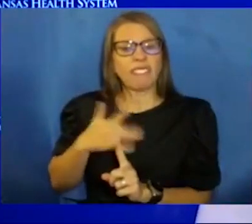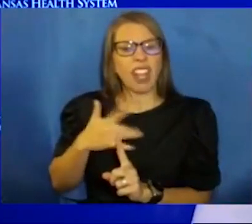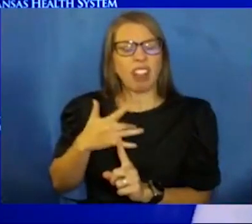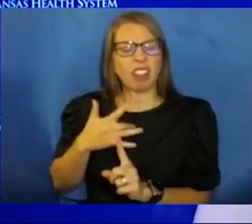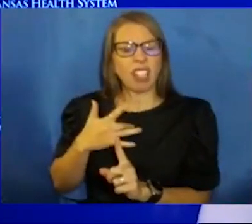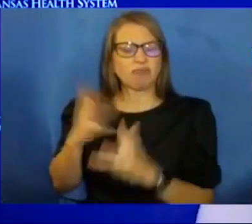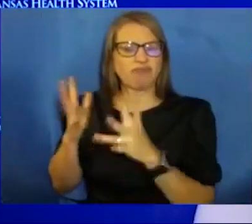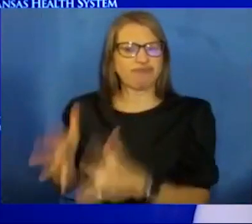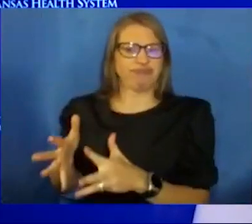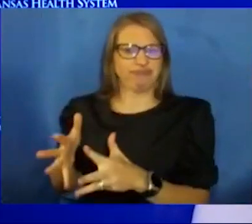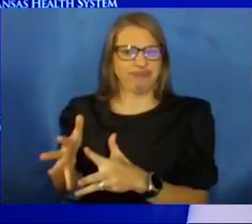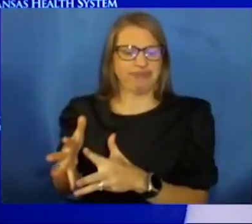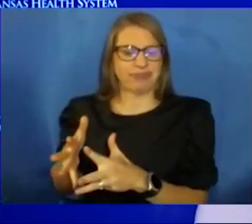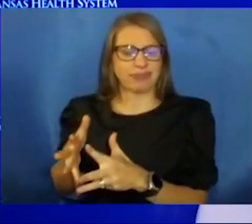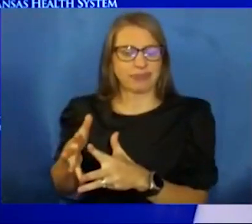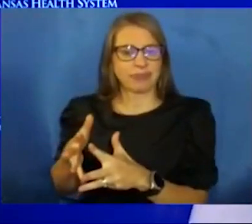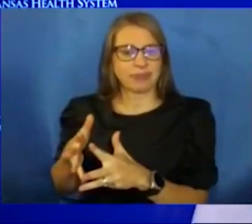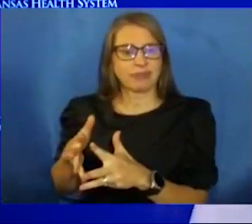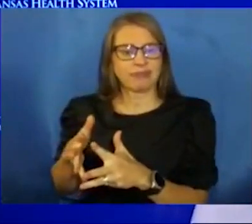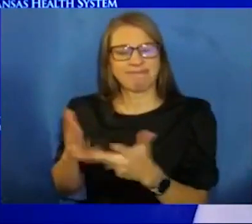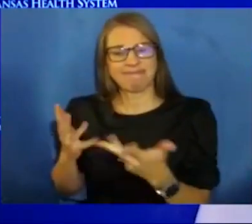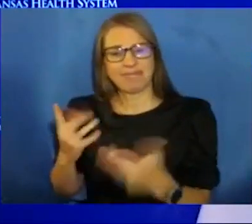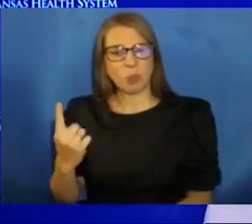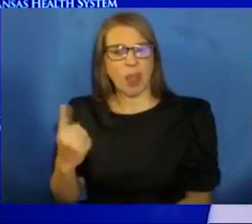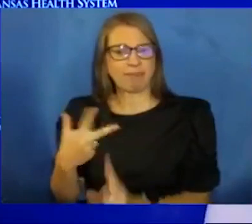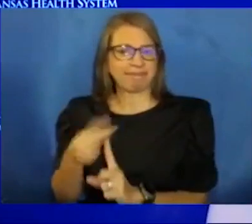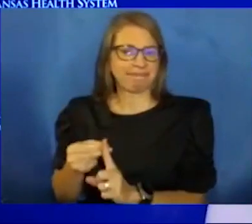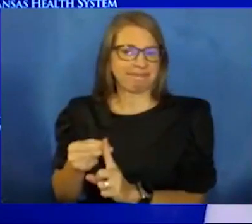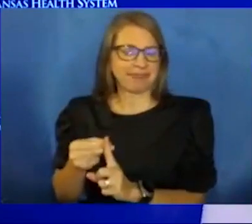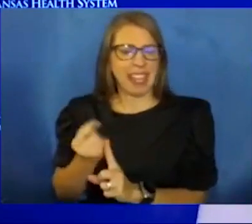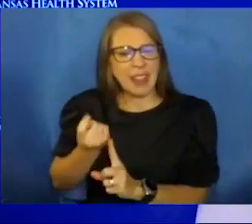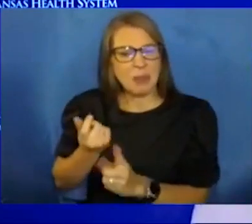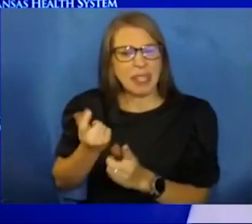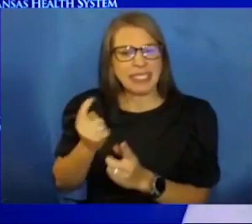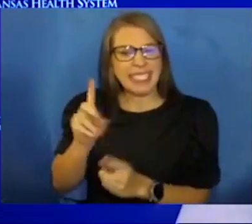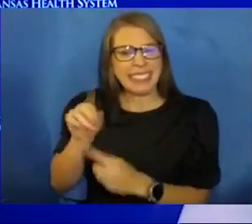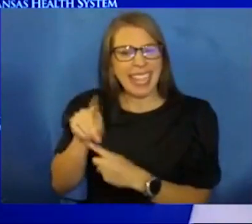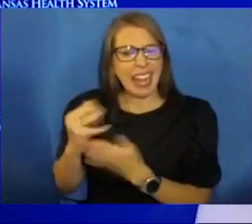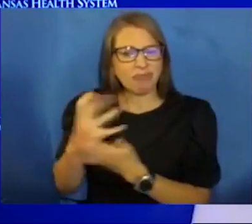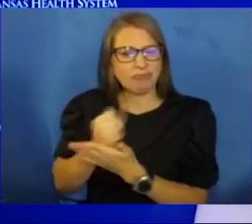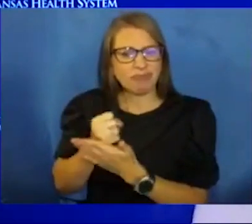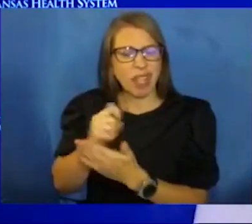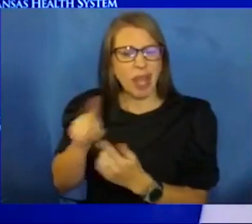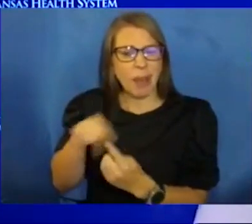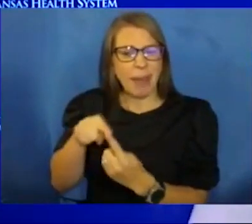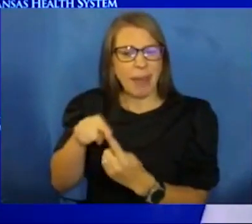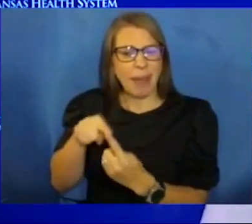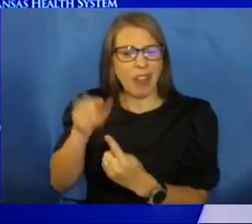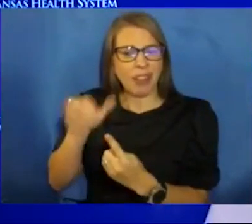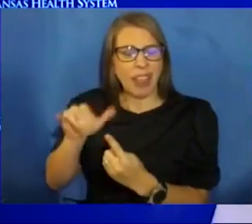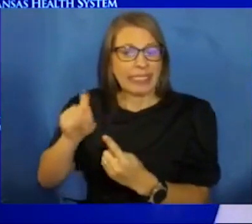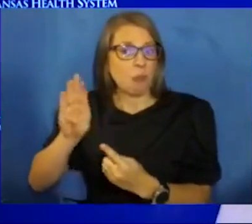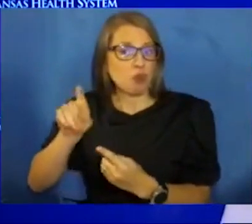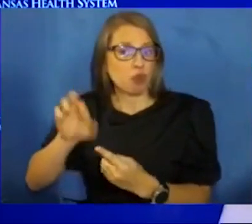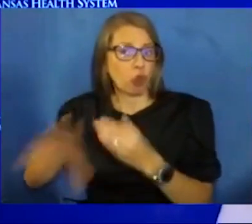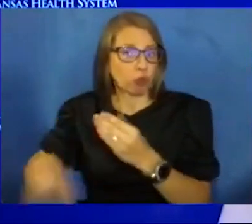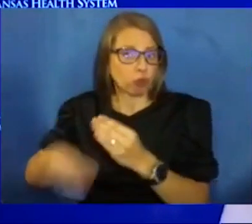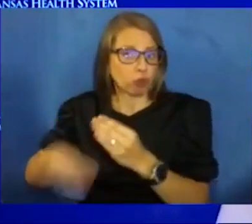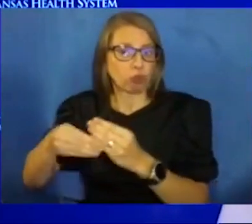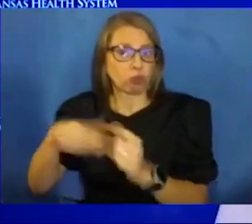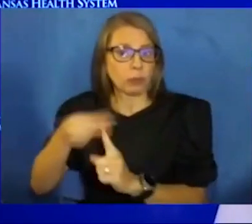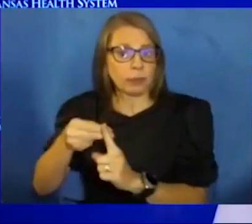there is a paucity. There is only a little bit of data about that, and certainly not to the extent or the duration because it hasn't